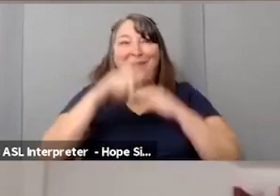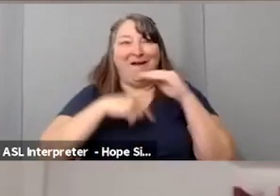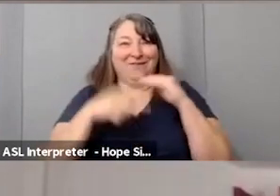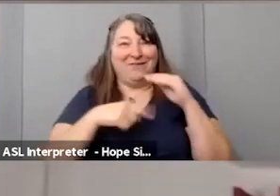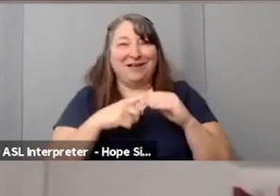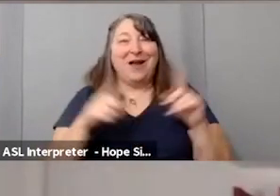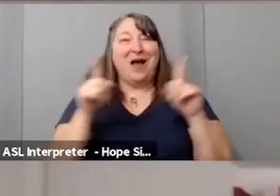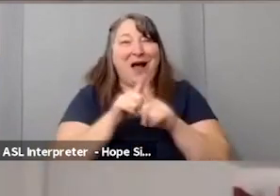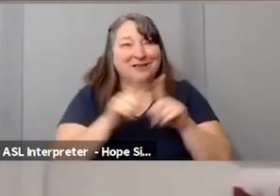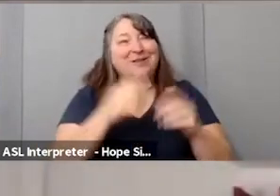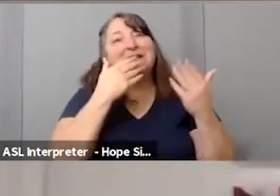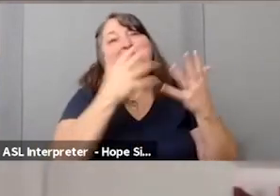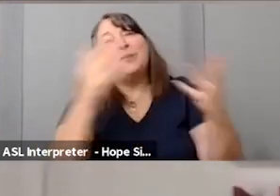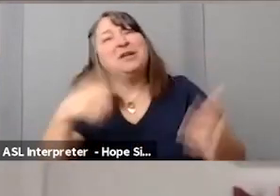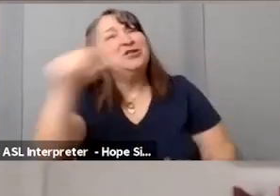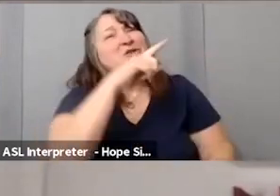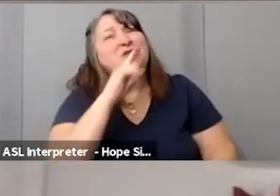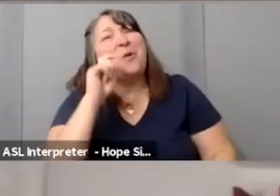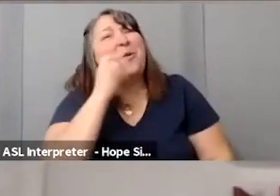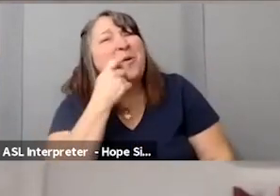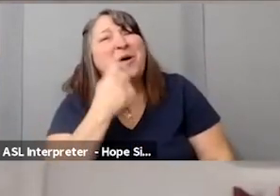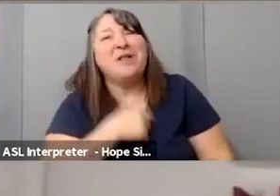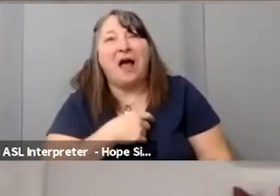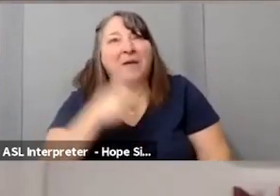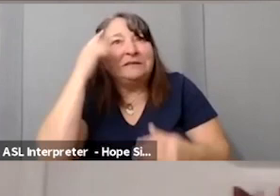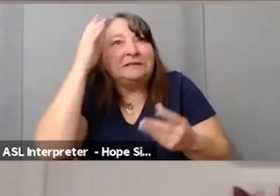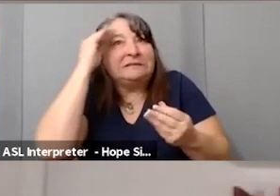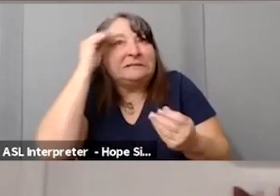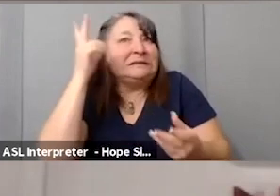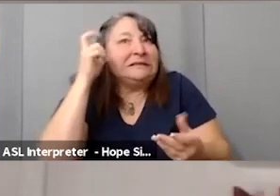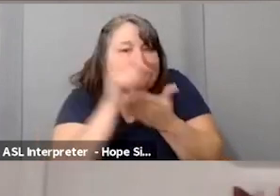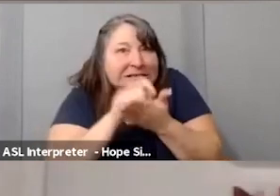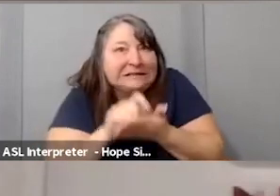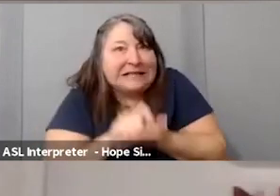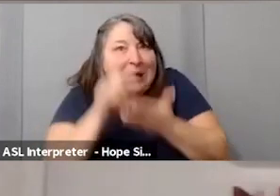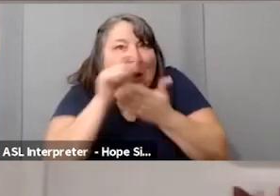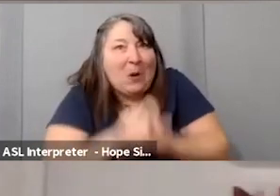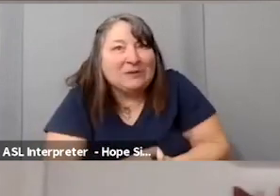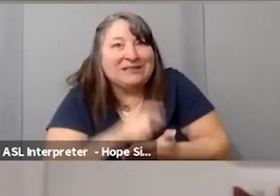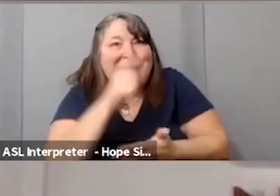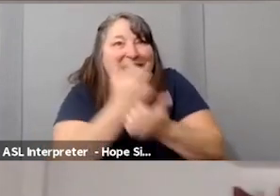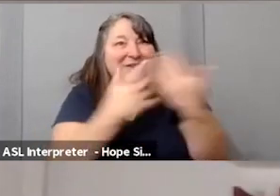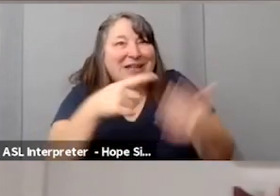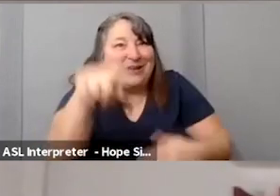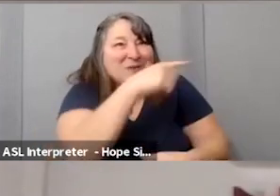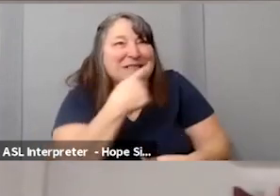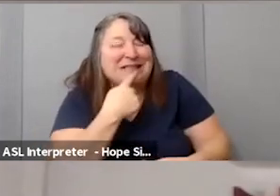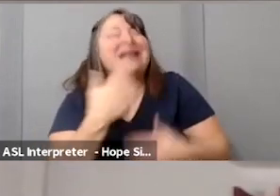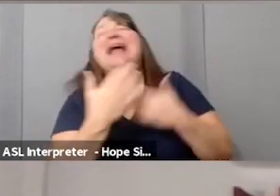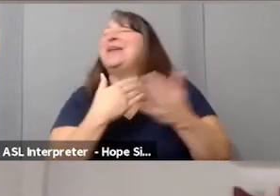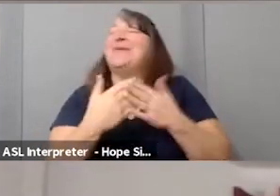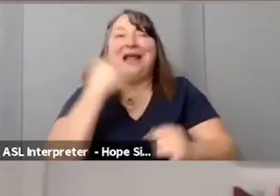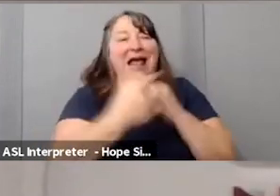about, thank you so much. You guys are so cool. I'm taking notes in my head, and my mom was watching this taking notes. But the last thing you asked me about